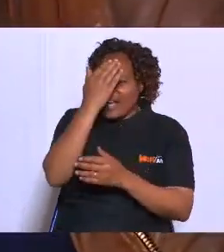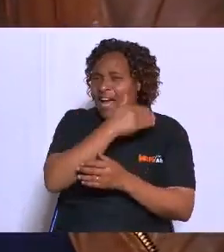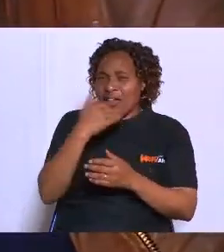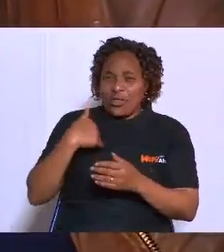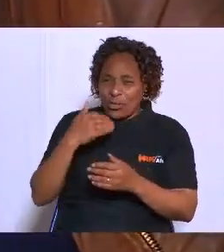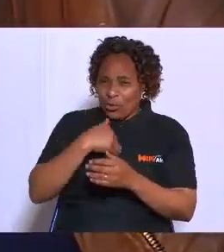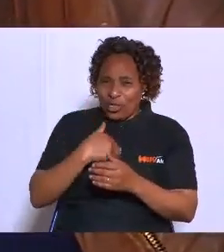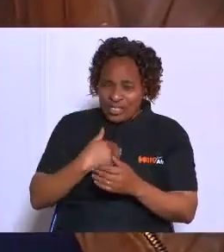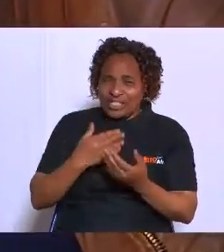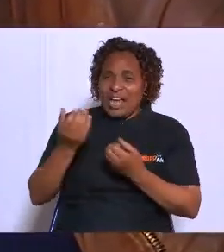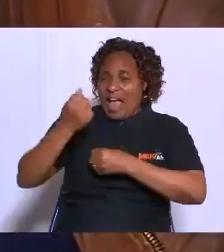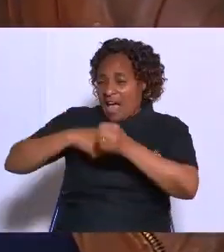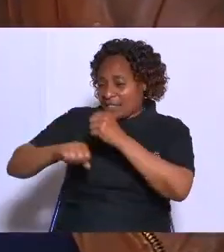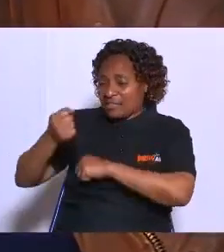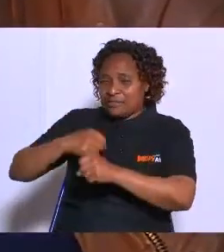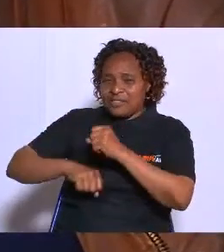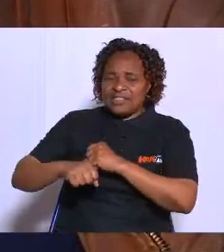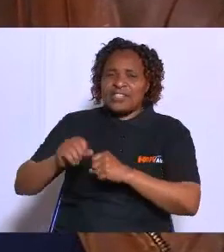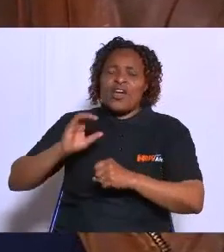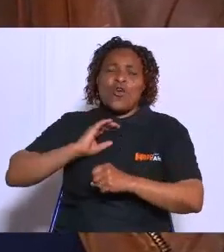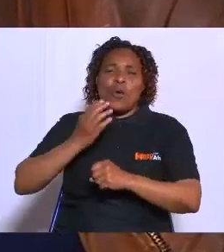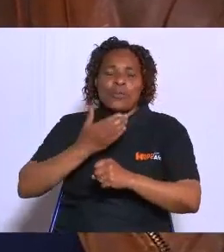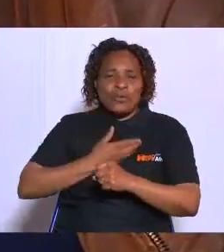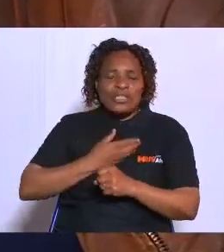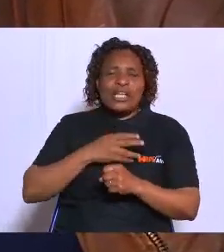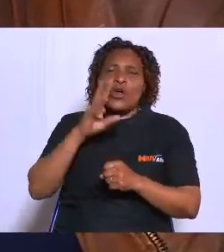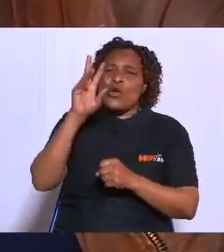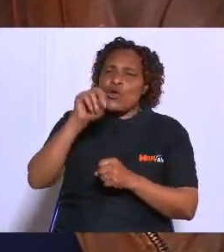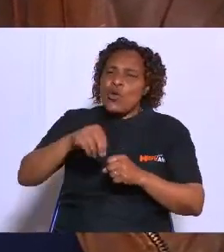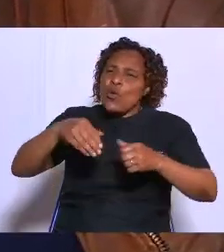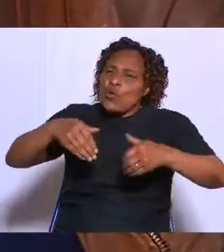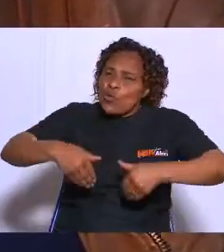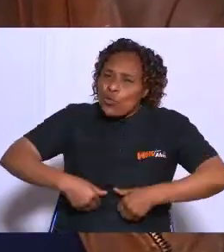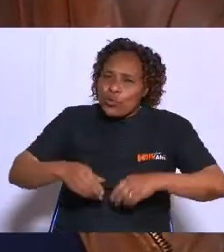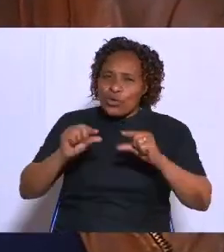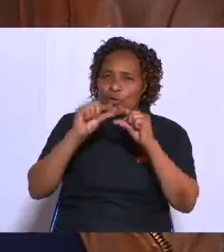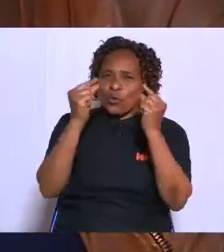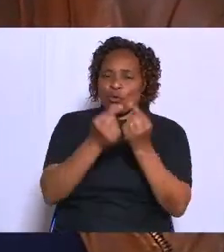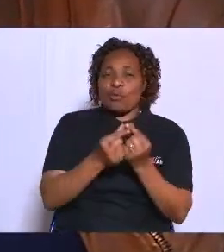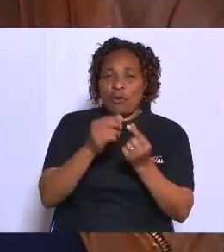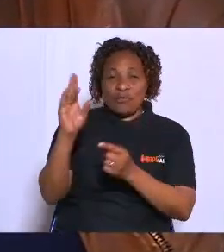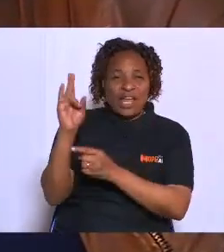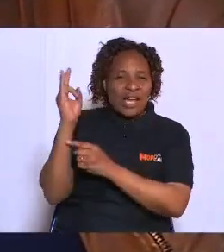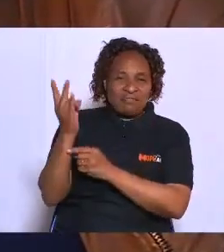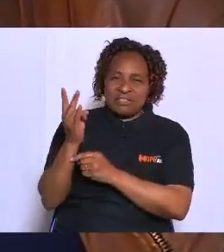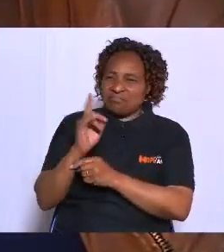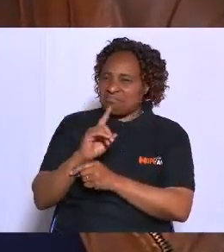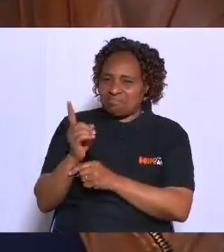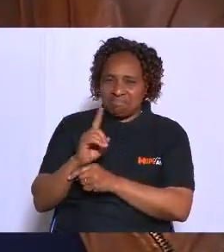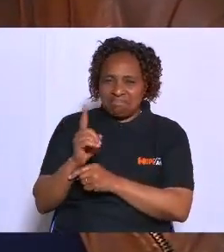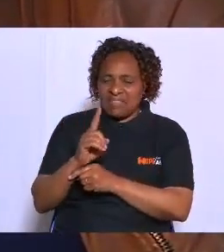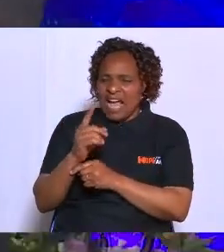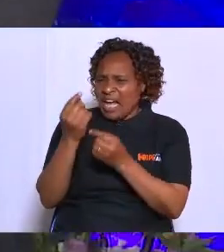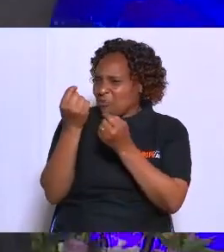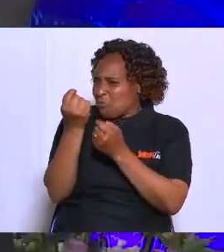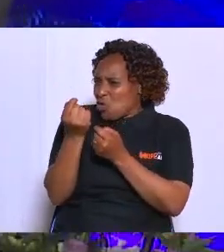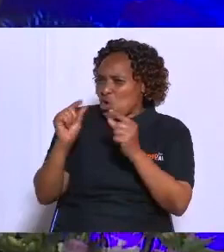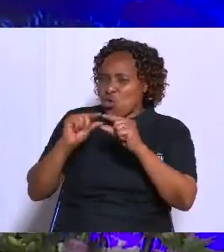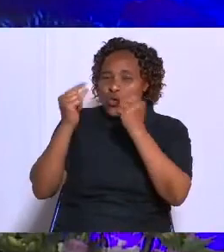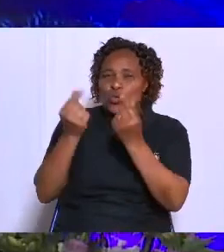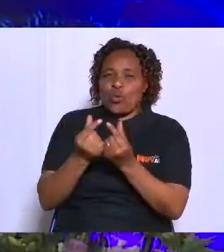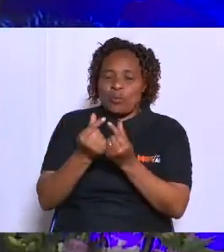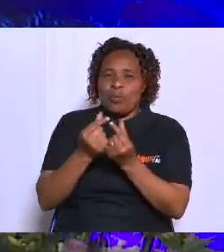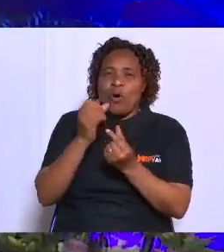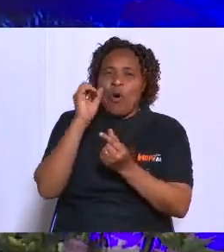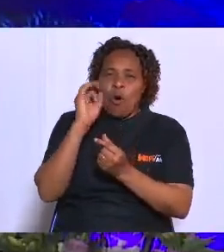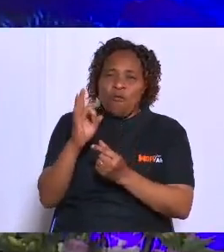thousands and in our community there was no youth group of Adventists there was just a small group of